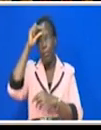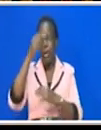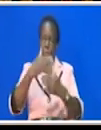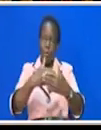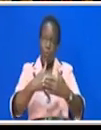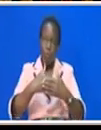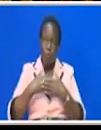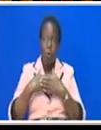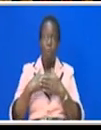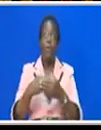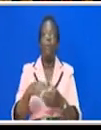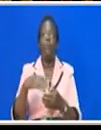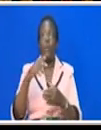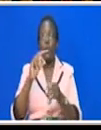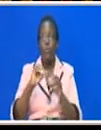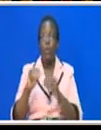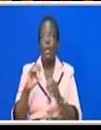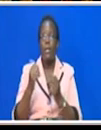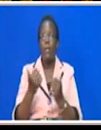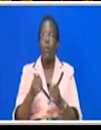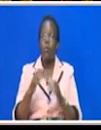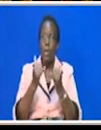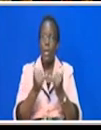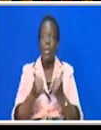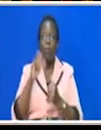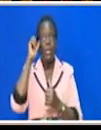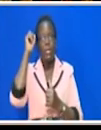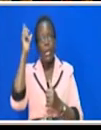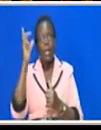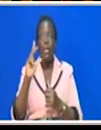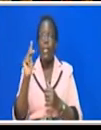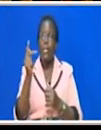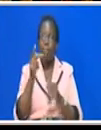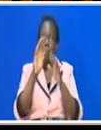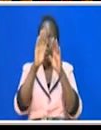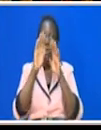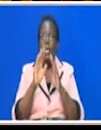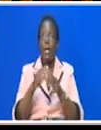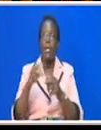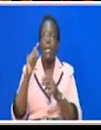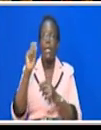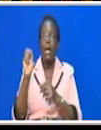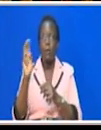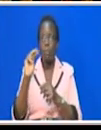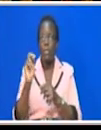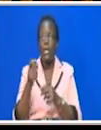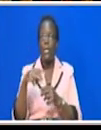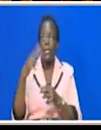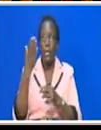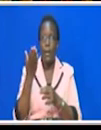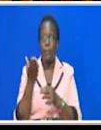understand key terms that are used in that question. And the first one that we want to look at